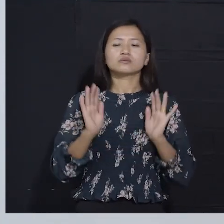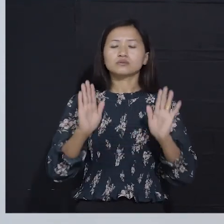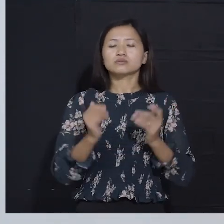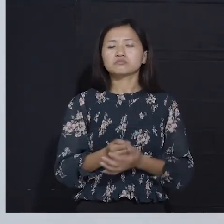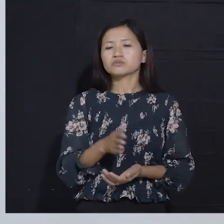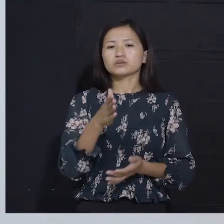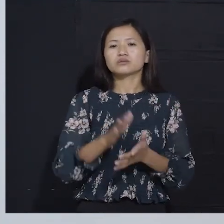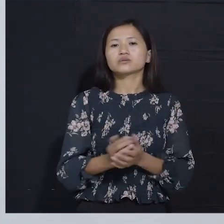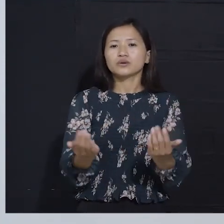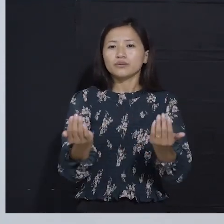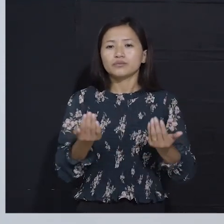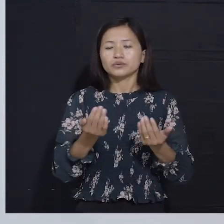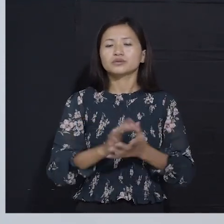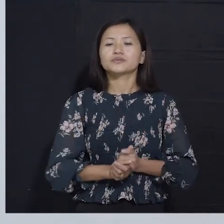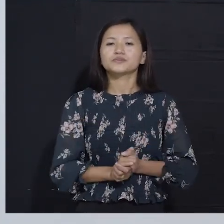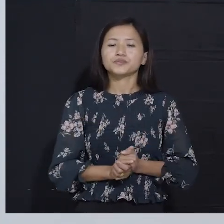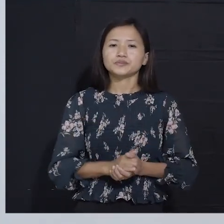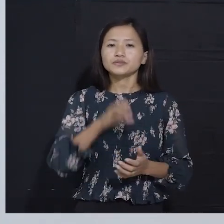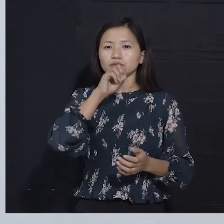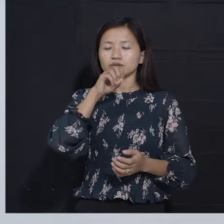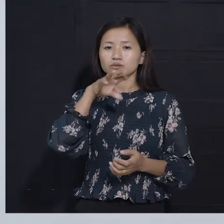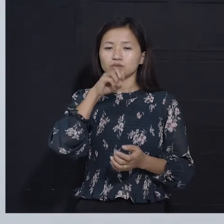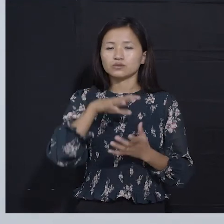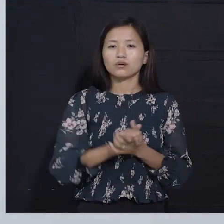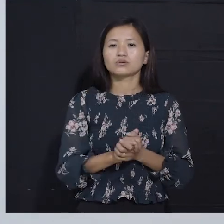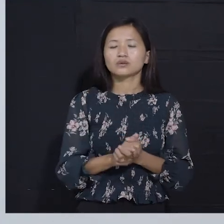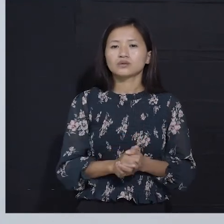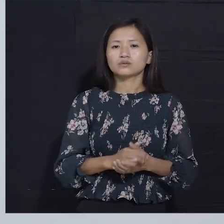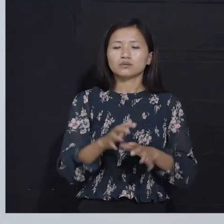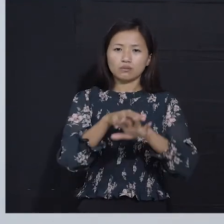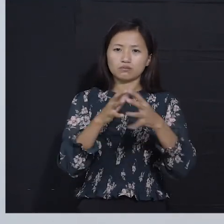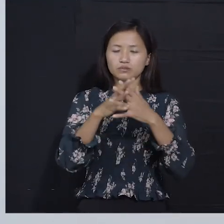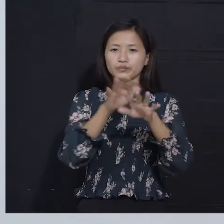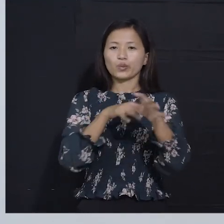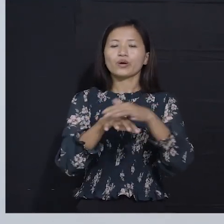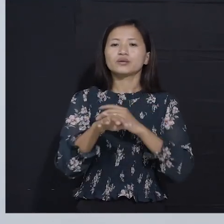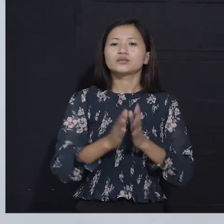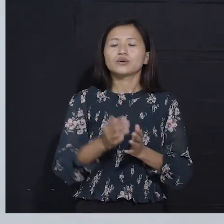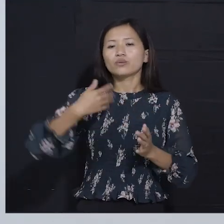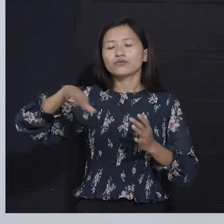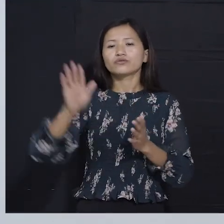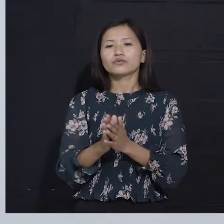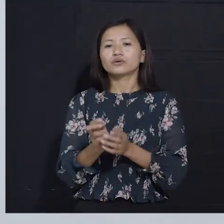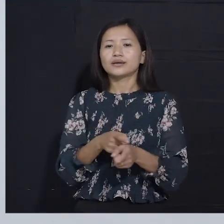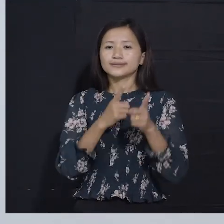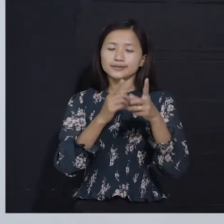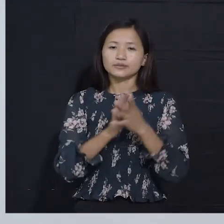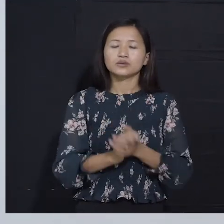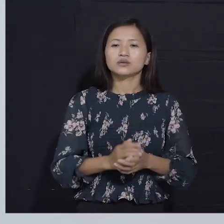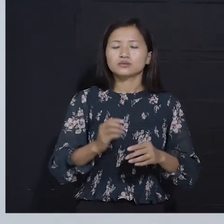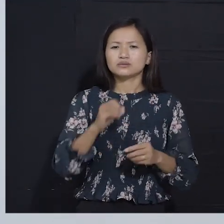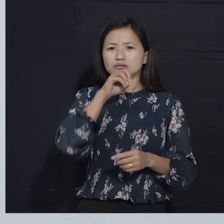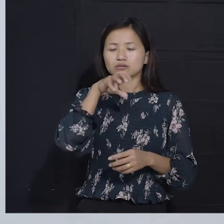Earlier, dogs were not kept at home. So dogs were also wild animals. He went for hunting, but this dog did not leave him. The dog